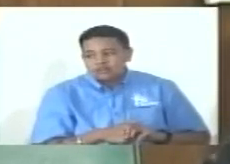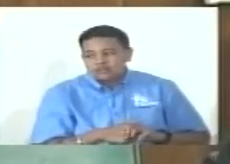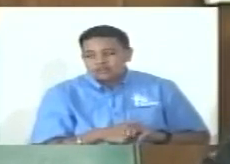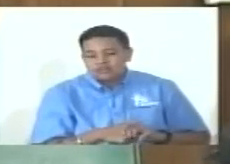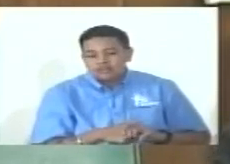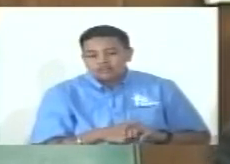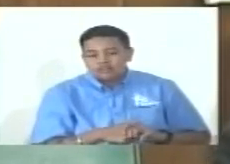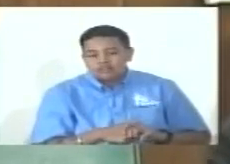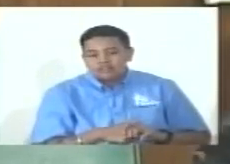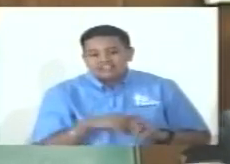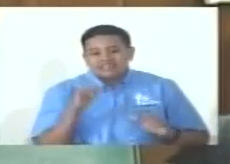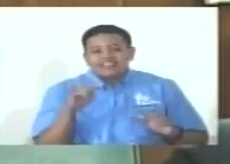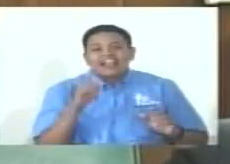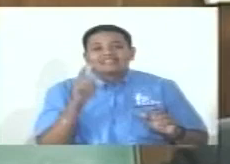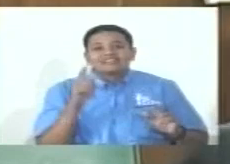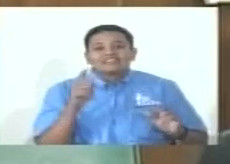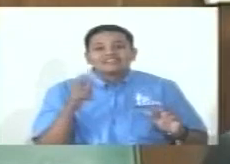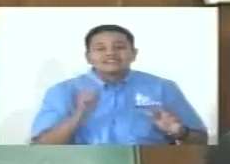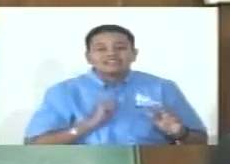I can sign it away.